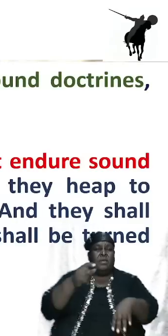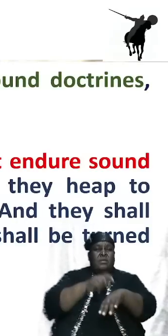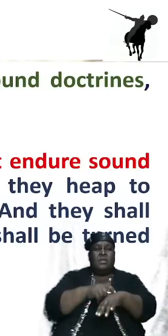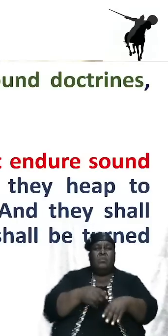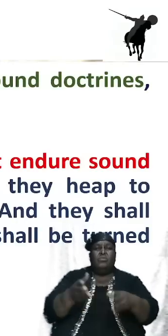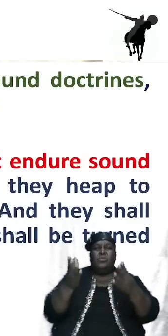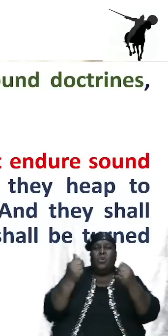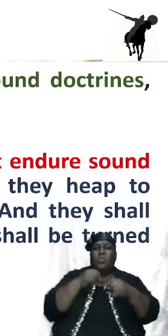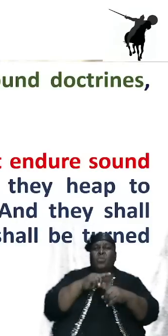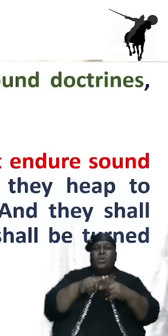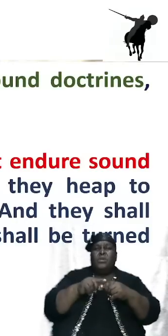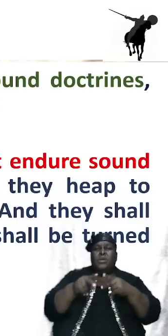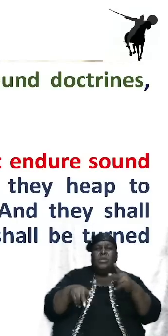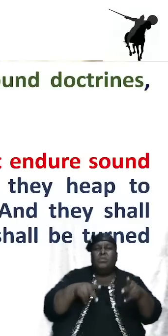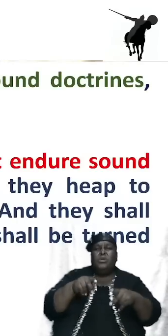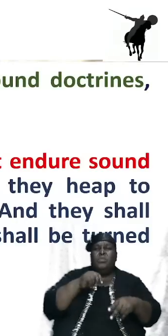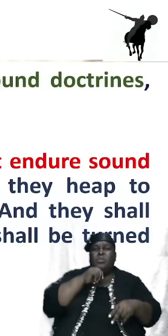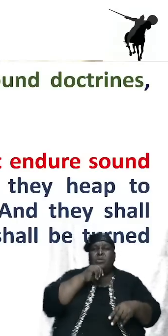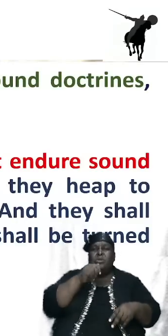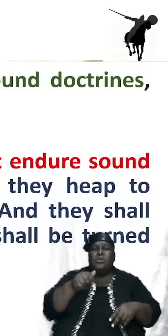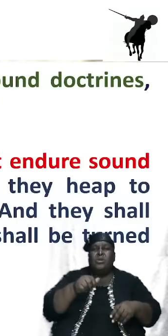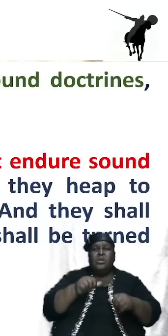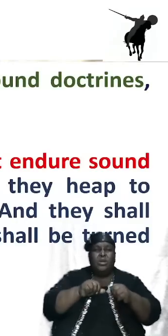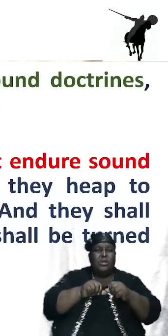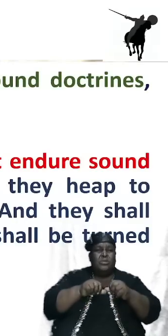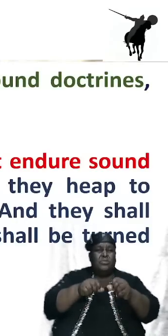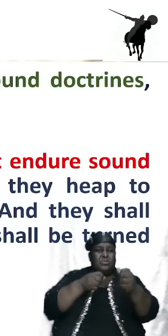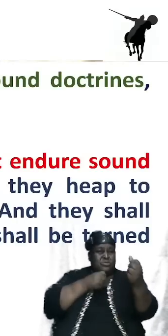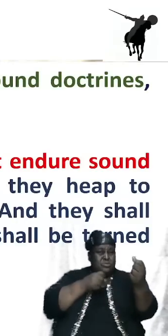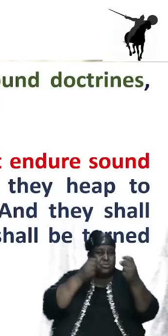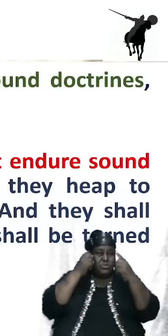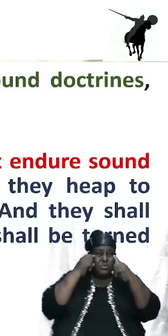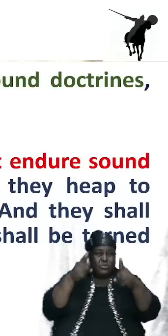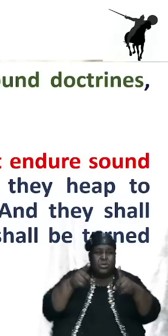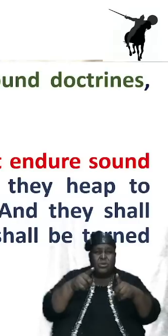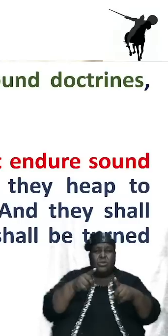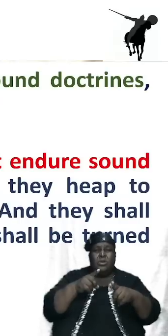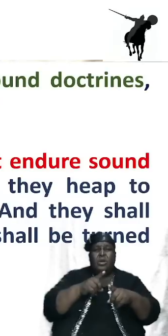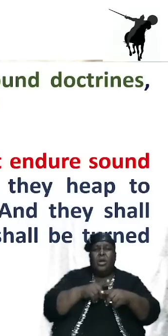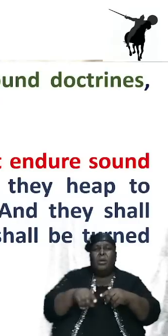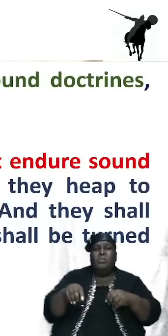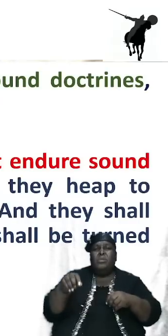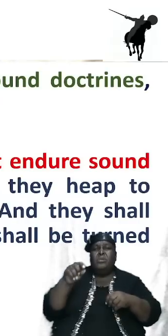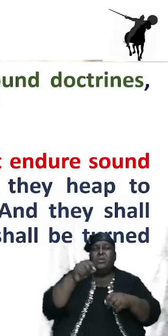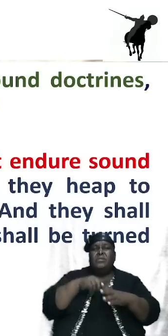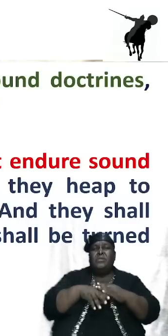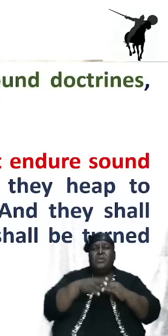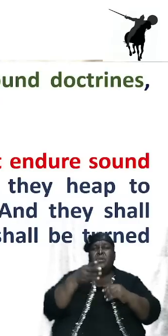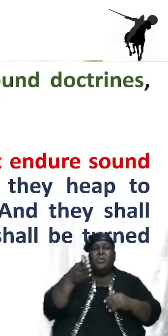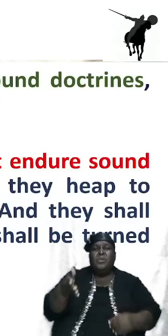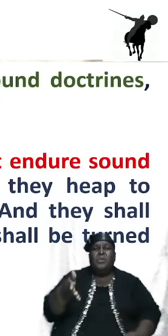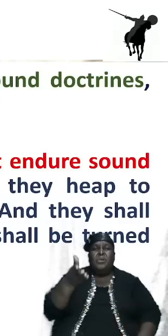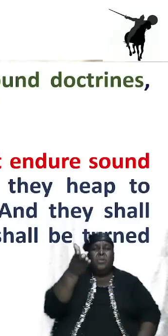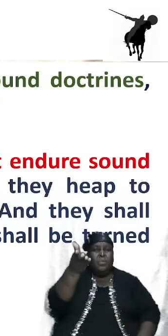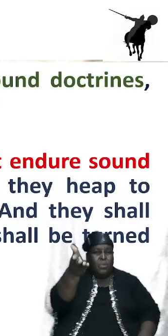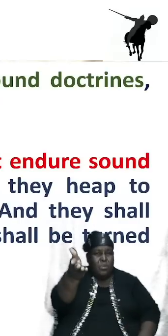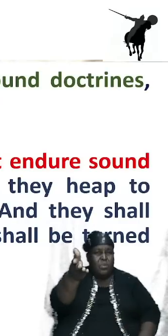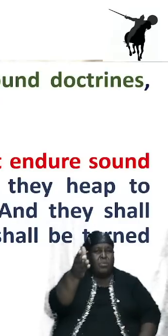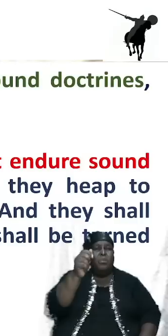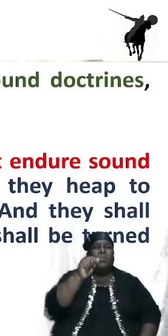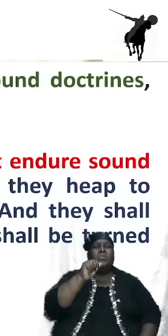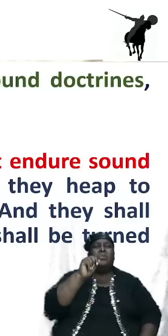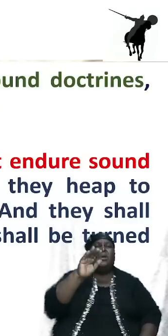will come when people will not put up with sound doctrine. Amen. Instead, to suit their